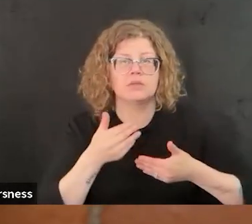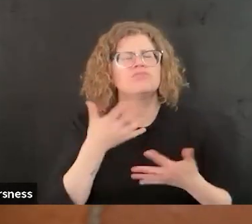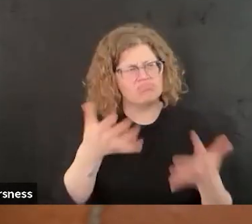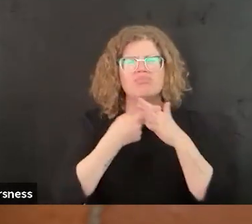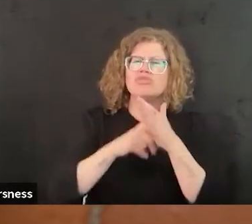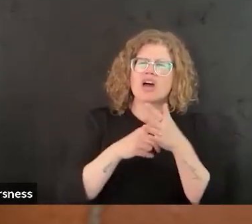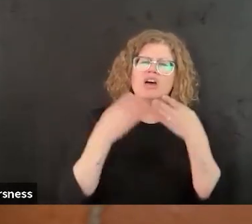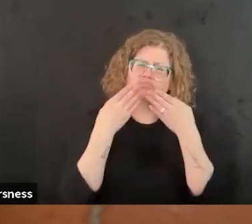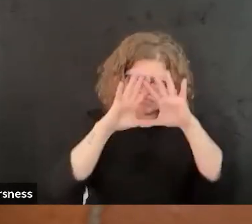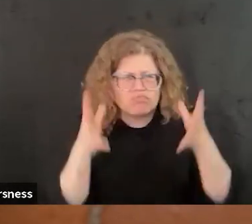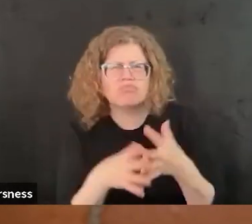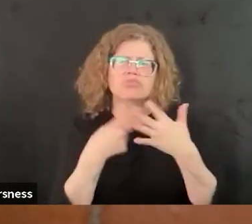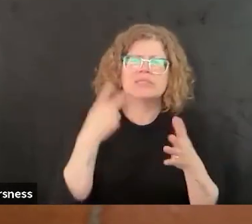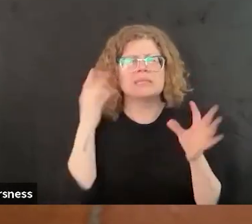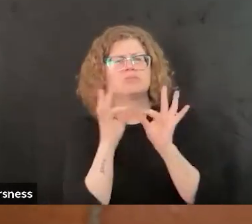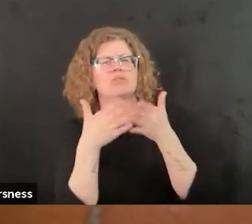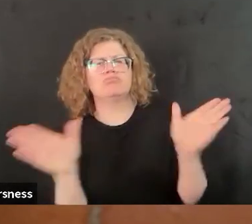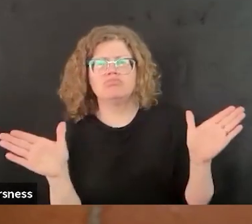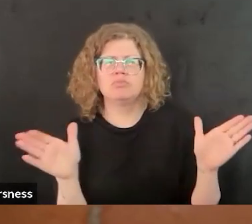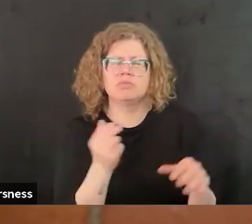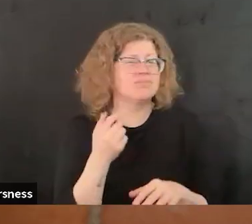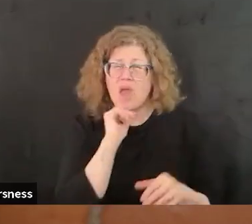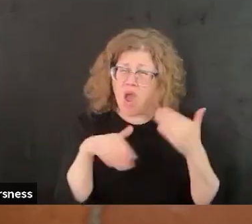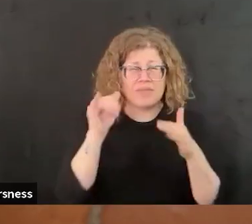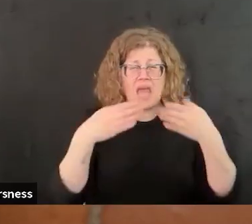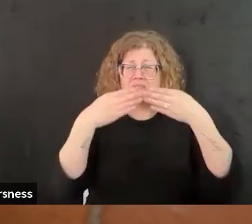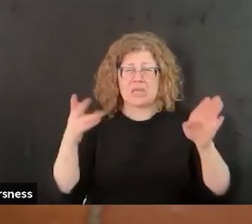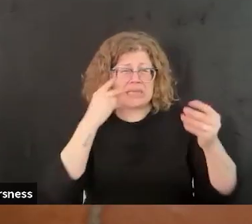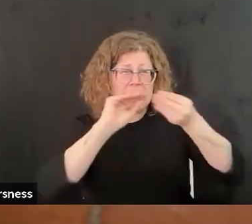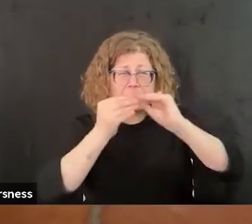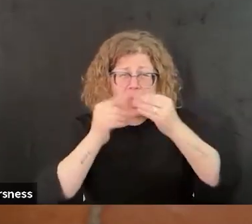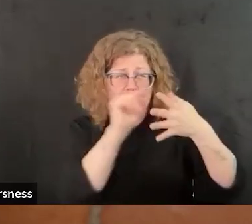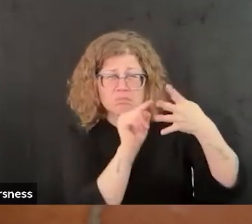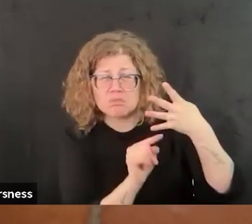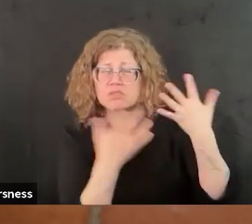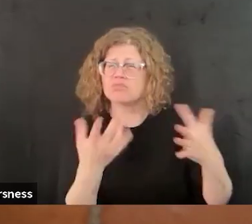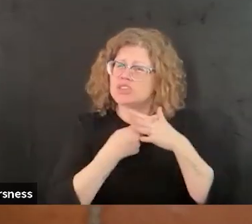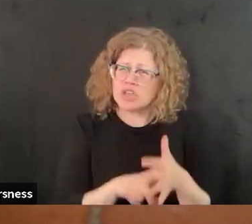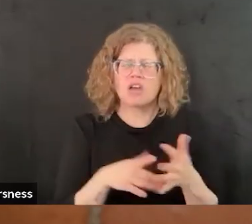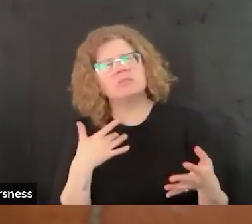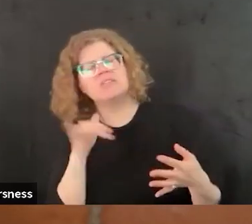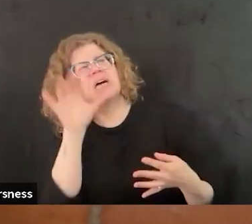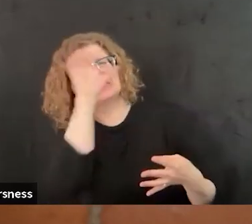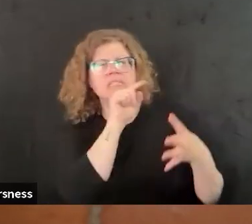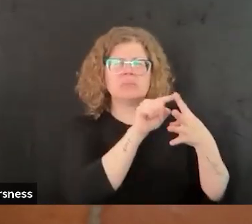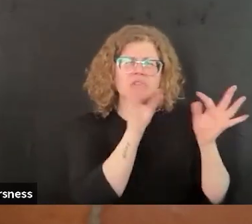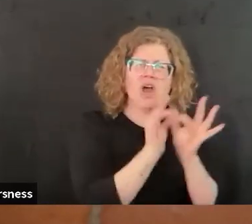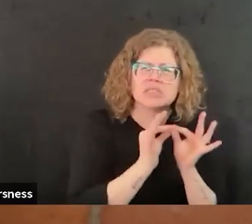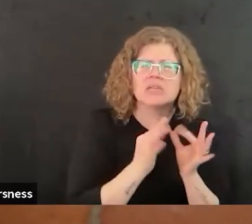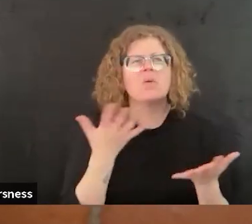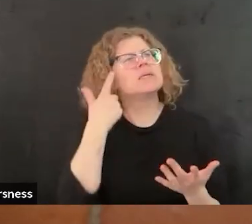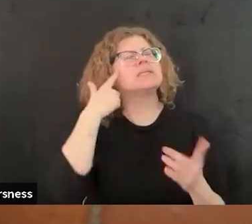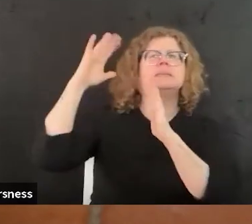you start with an overall budget. It's kind of big, round, broad numbers, what you expect that it will cost based